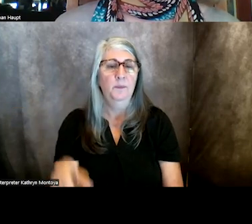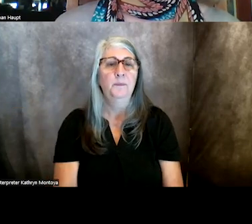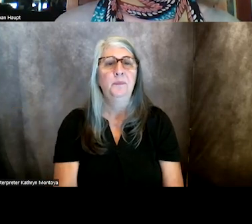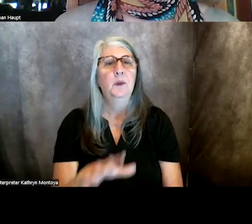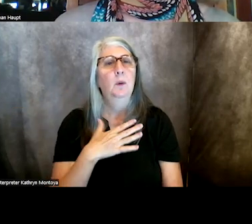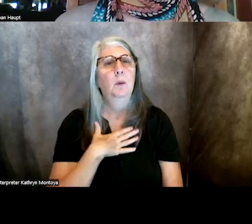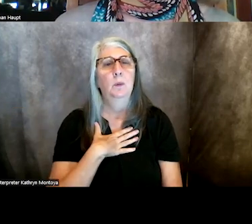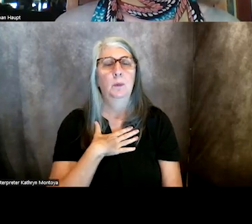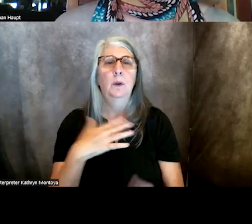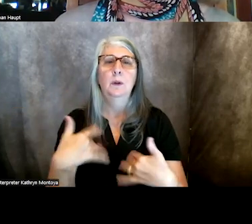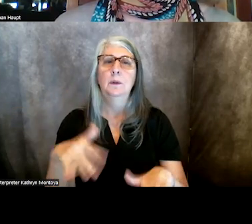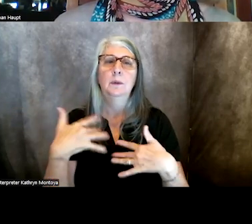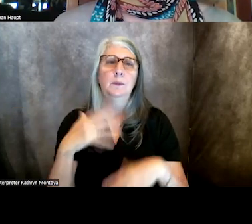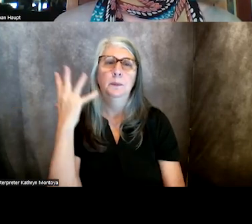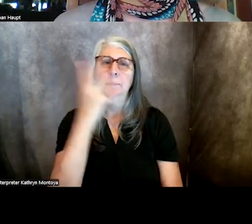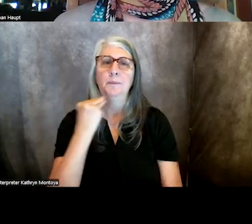Yeah.